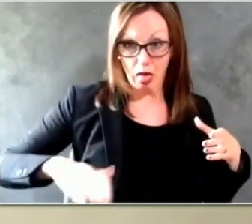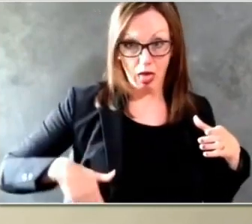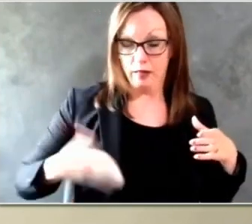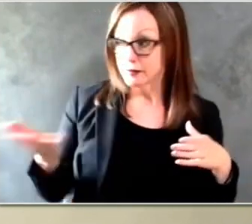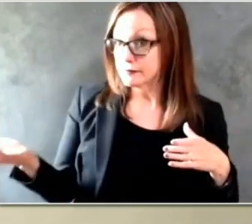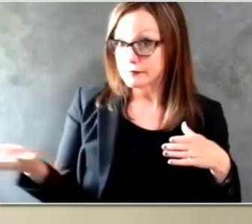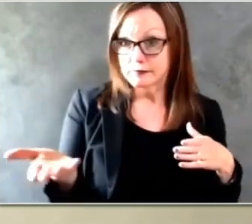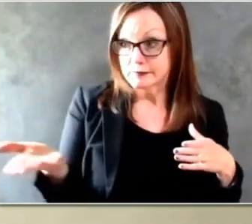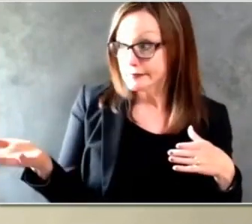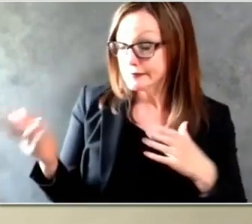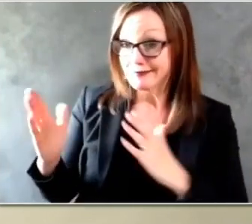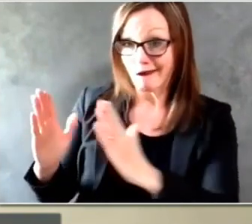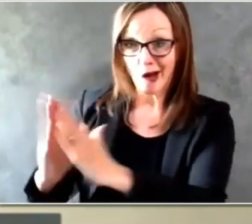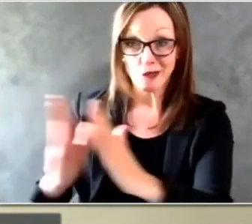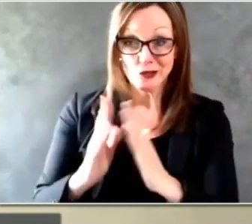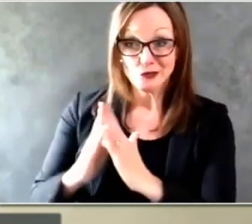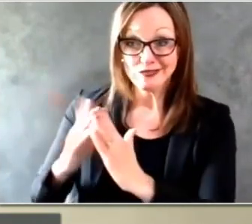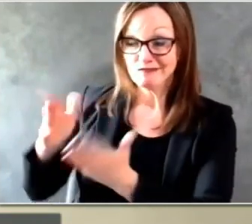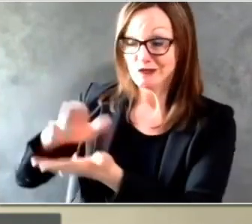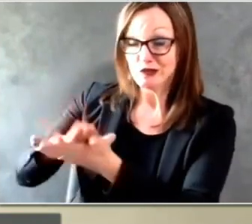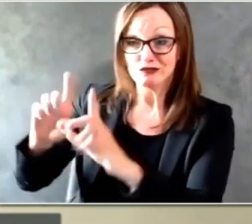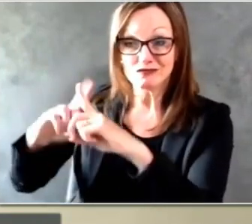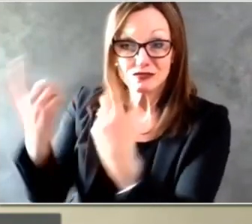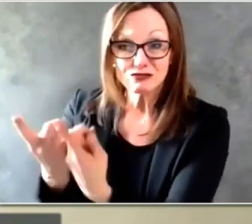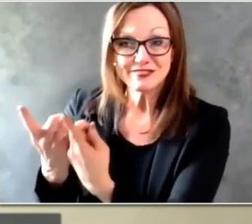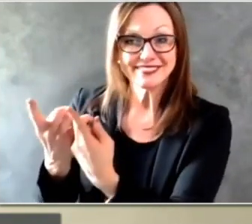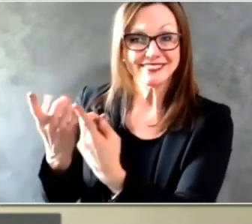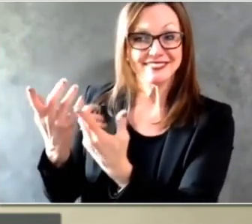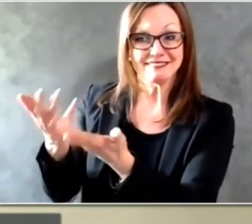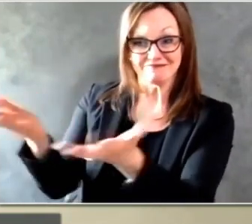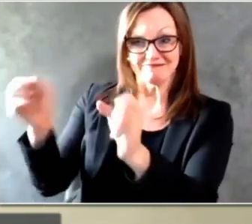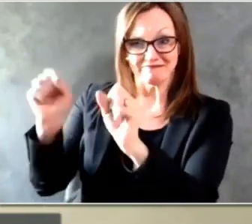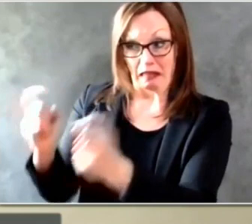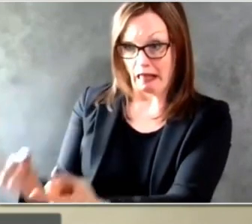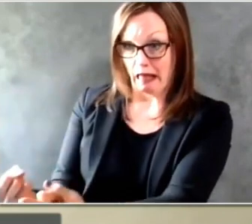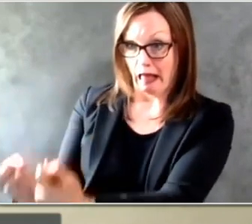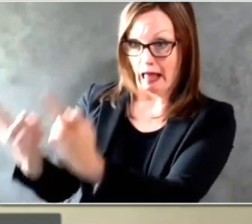state. Have a follow-up, Jonathan?